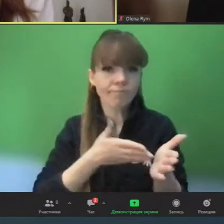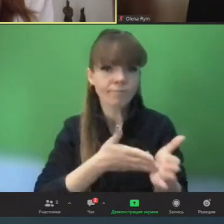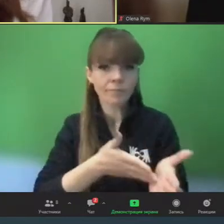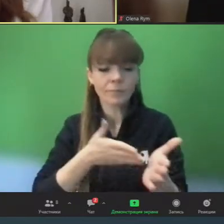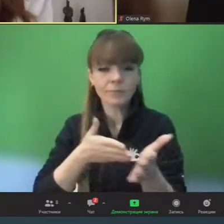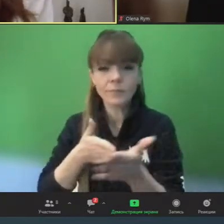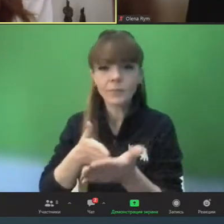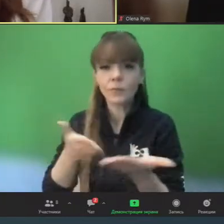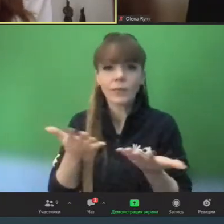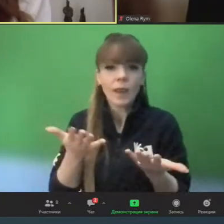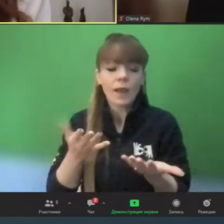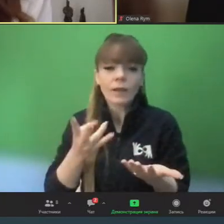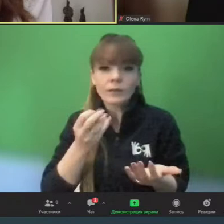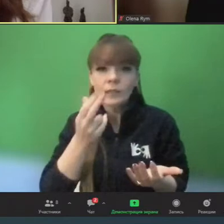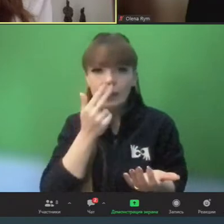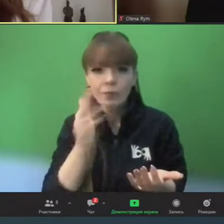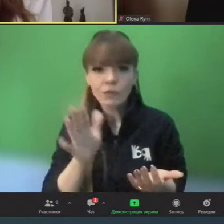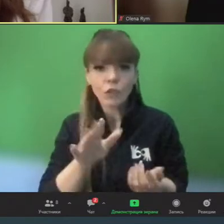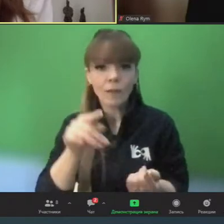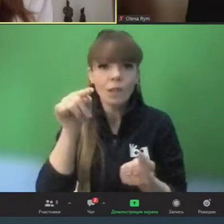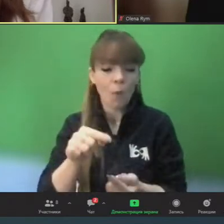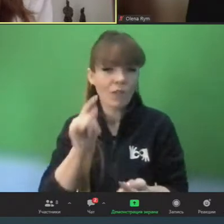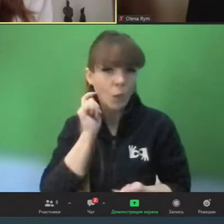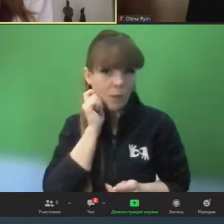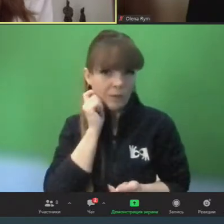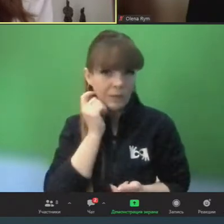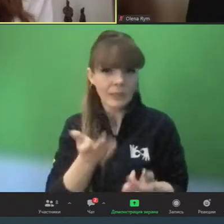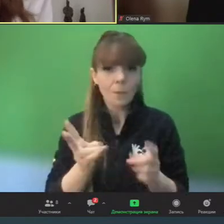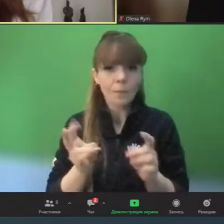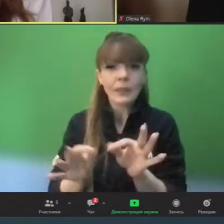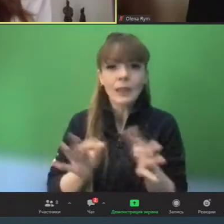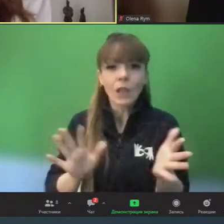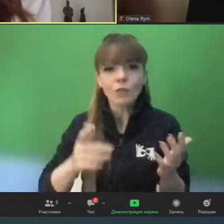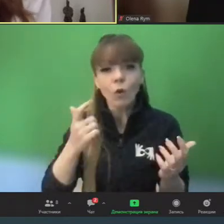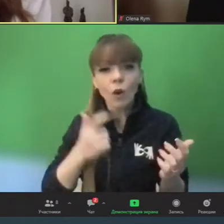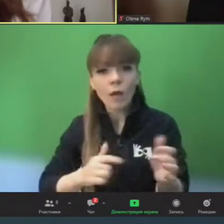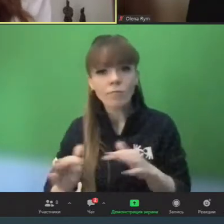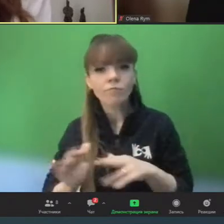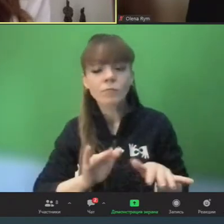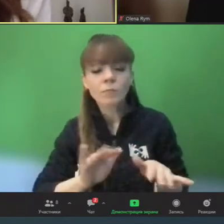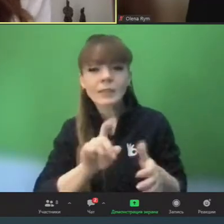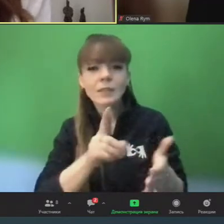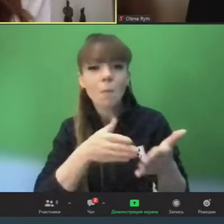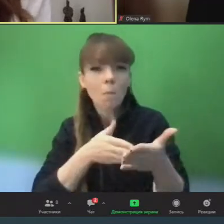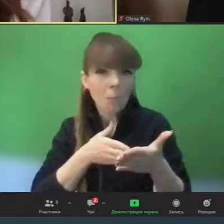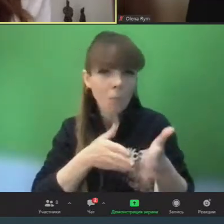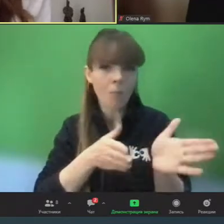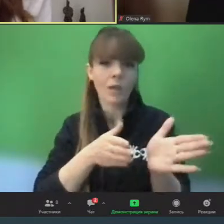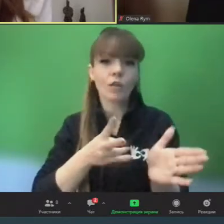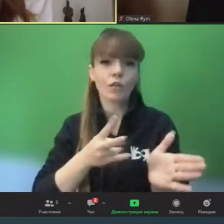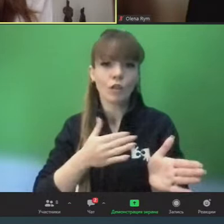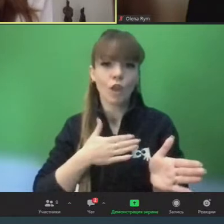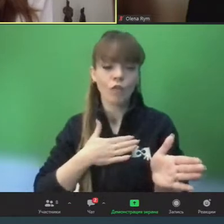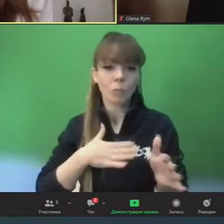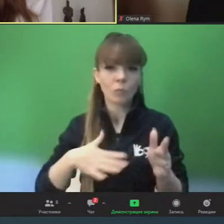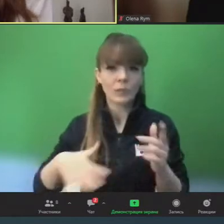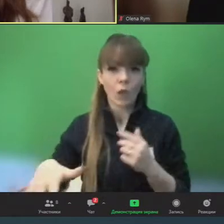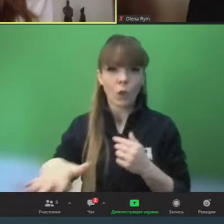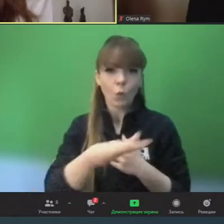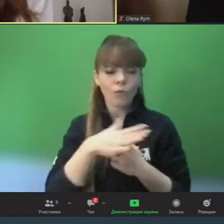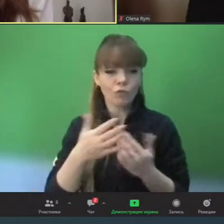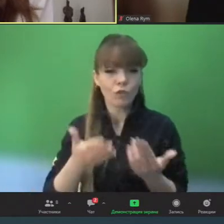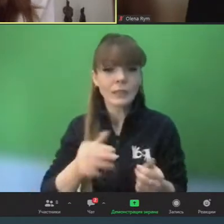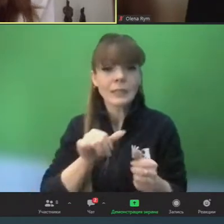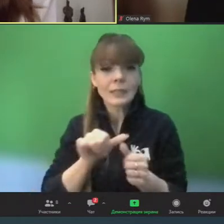permanent troubles that have to do with their age, and they cannot cooperate with the